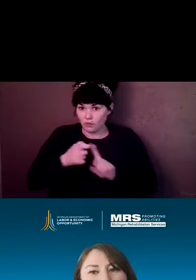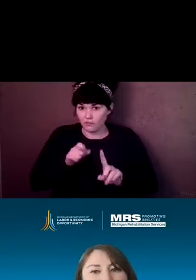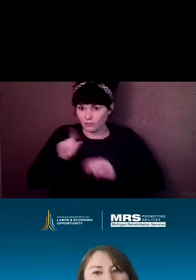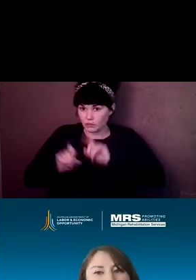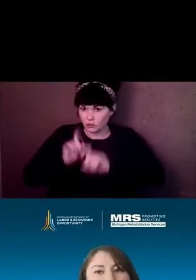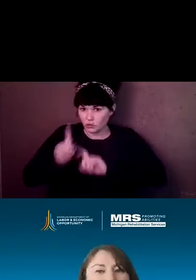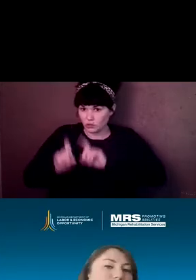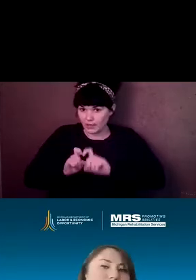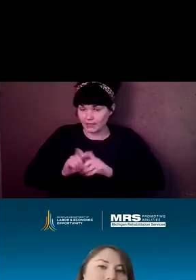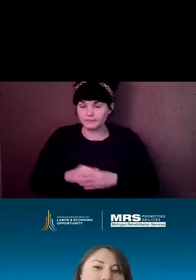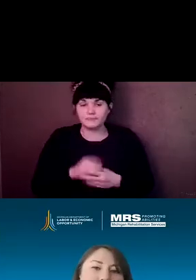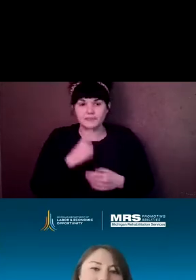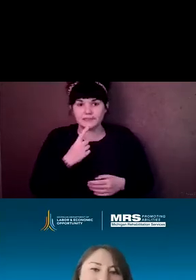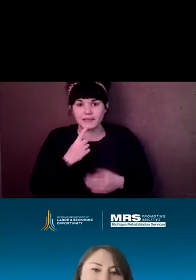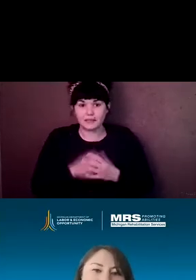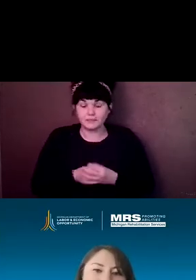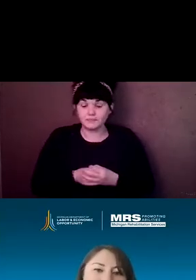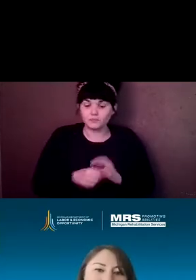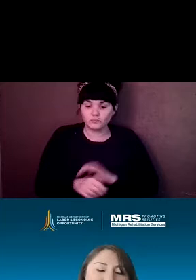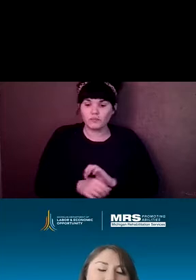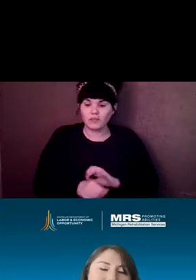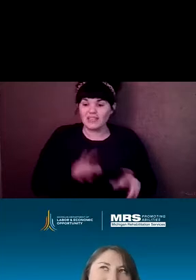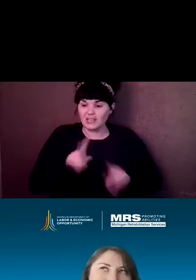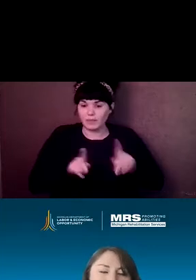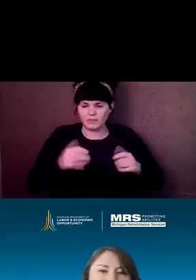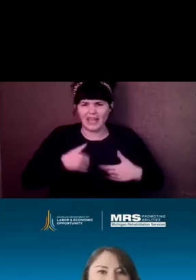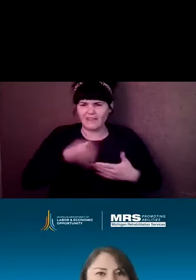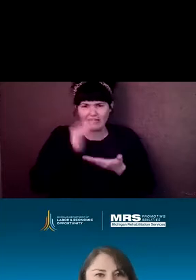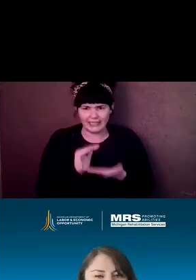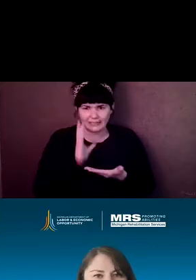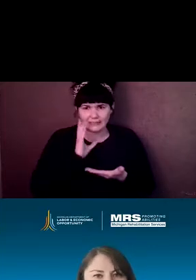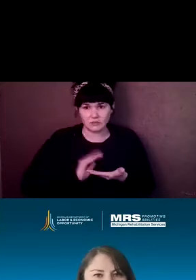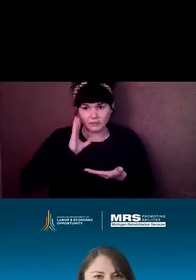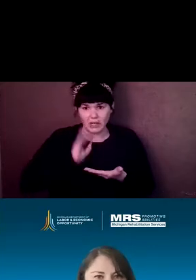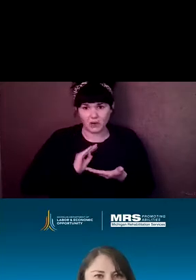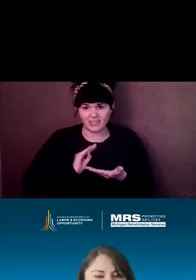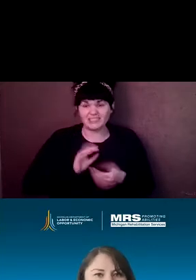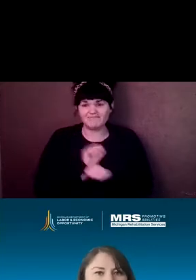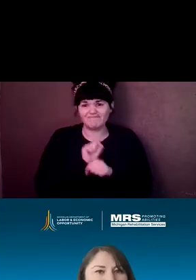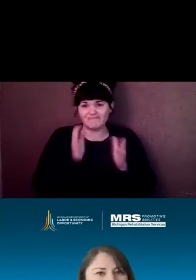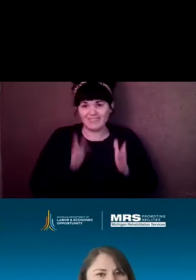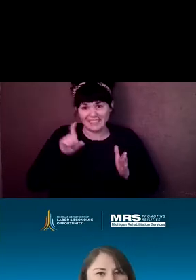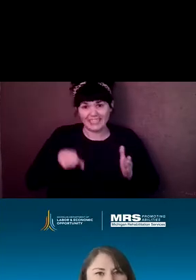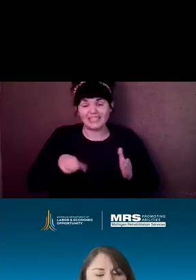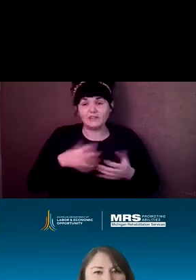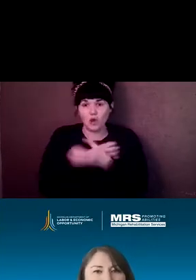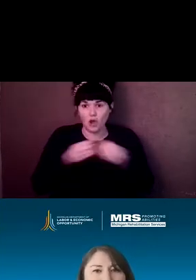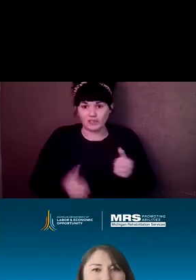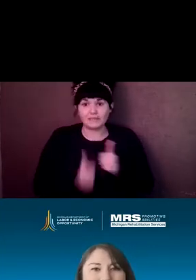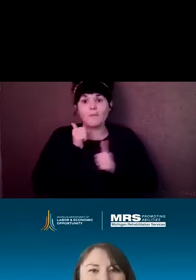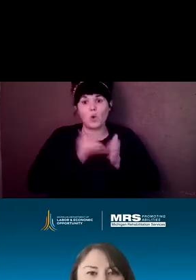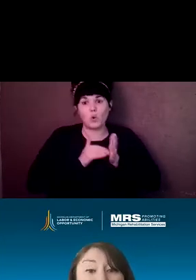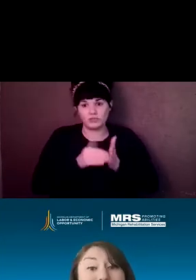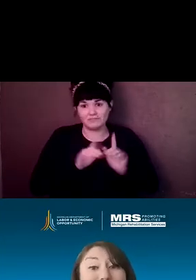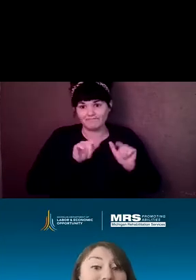least experienced workers needed the office the most. So specifically, these were employees who had professional experience